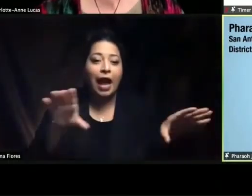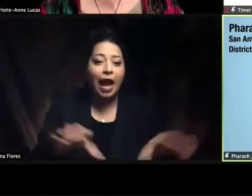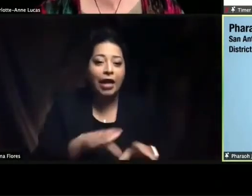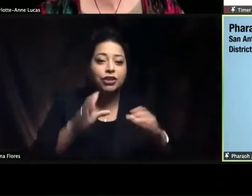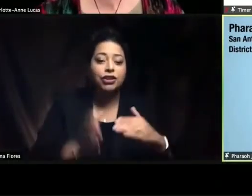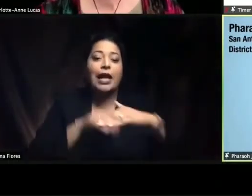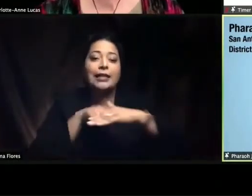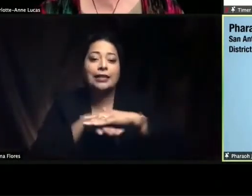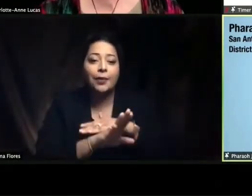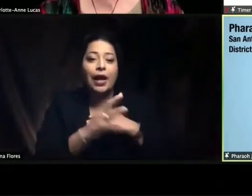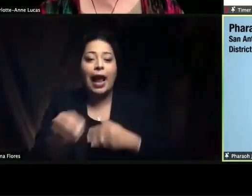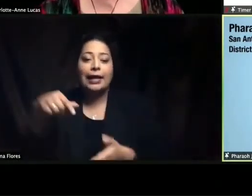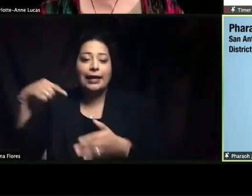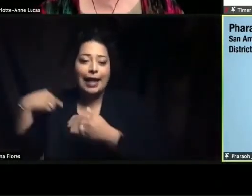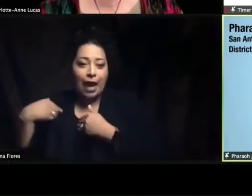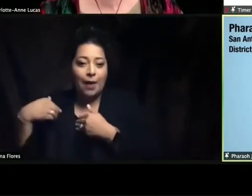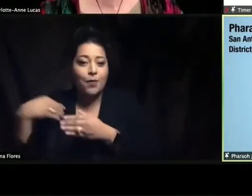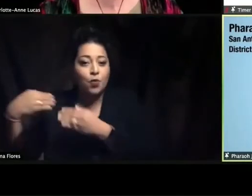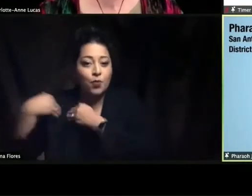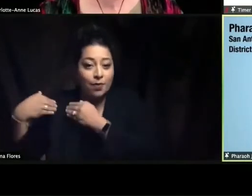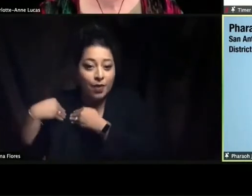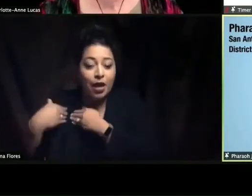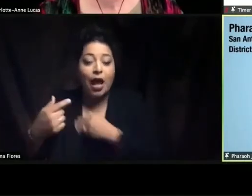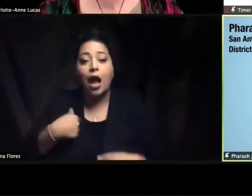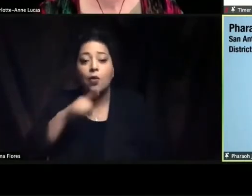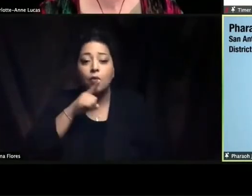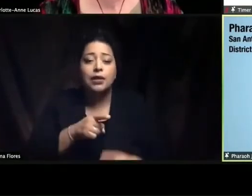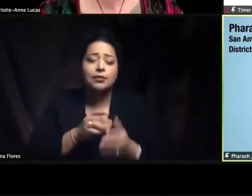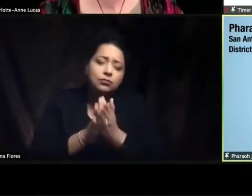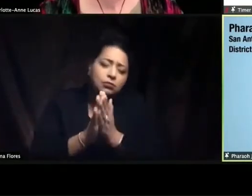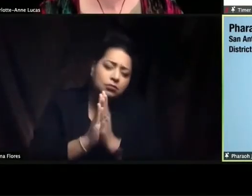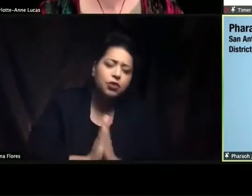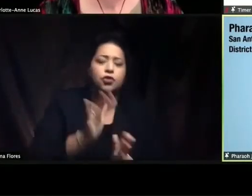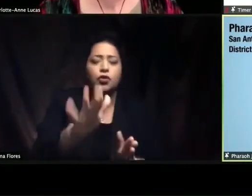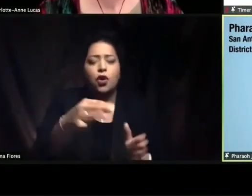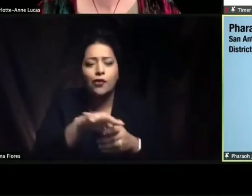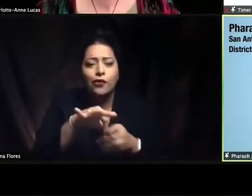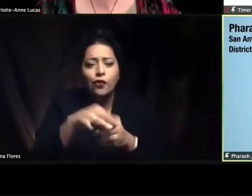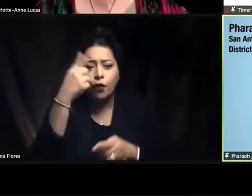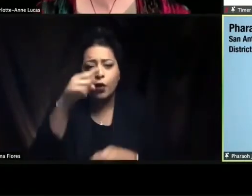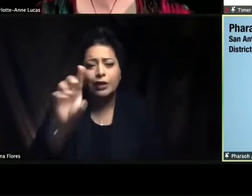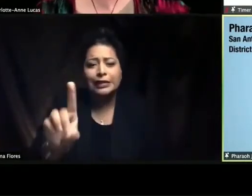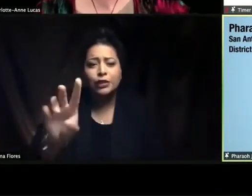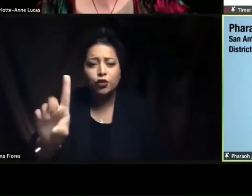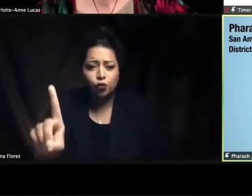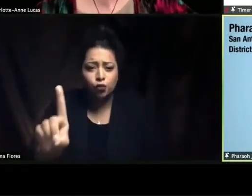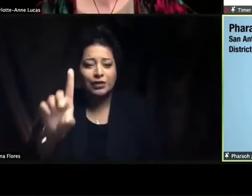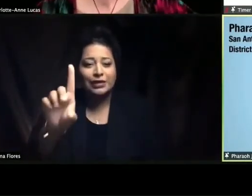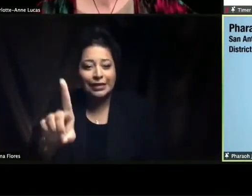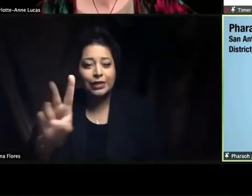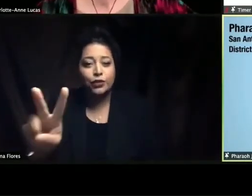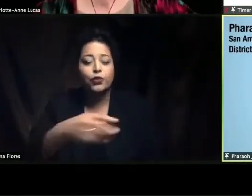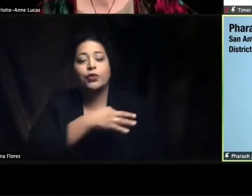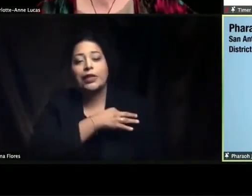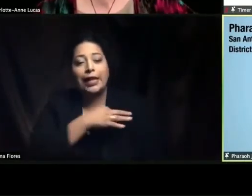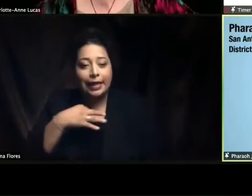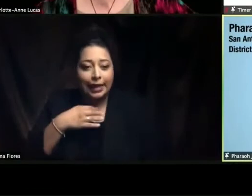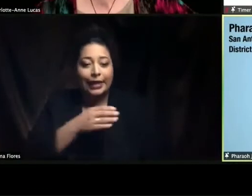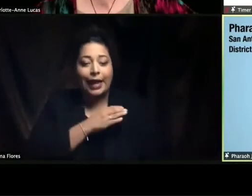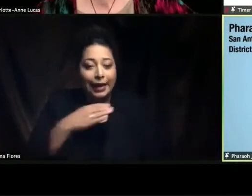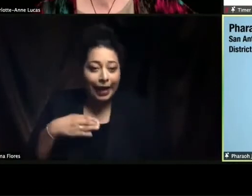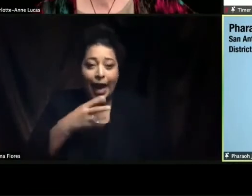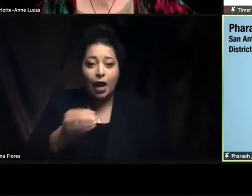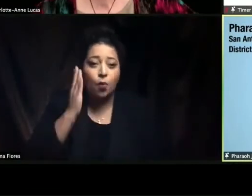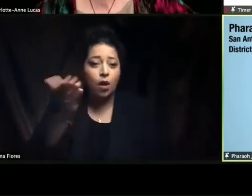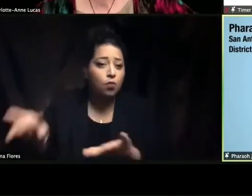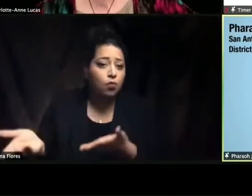and accountability. These are the reasons that I humbly ask for your vote for your District 2 candidate, and I promise that I will bring the same